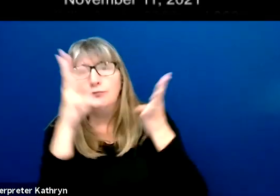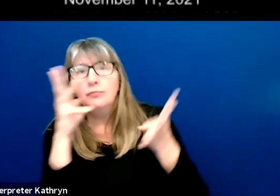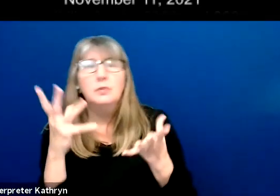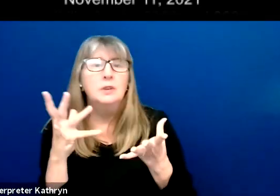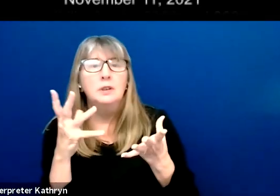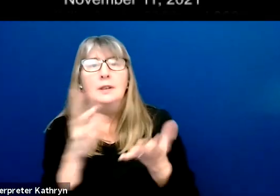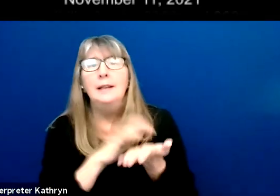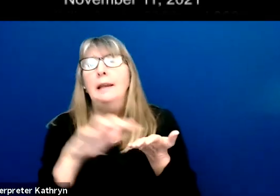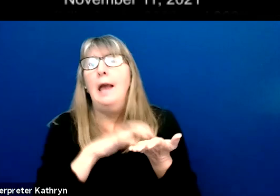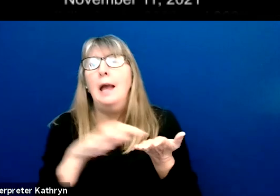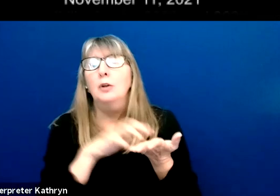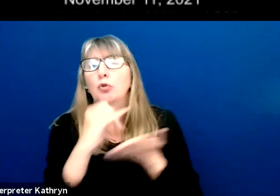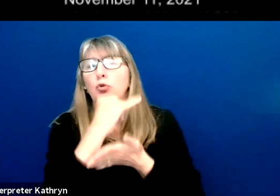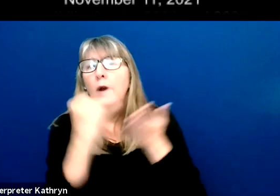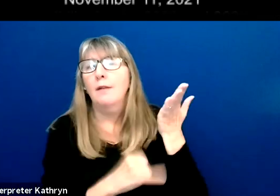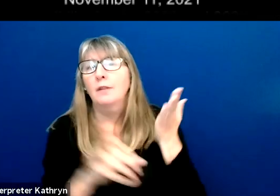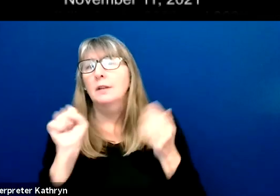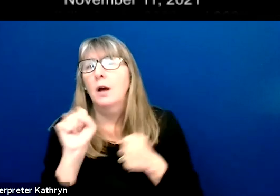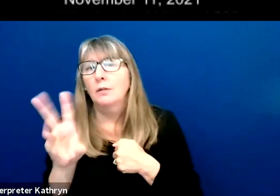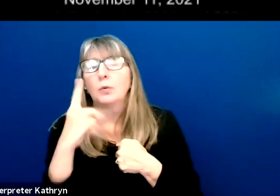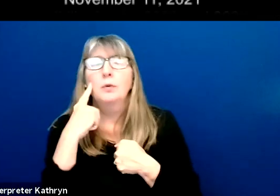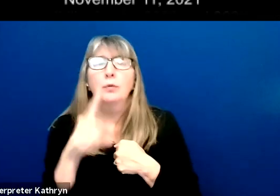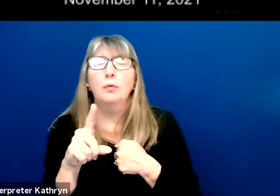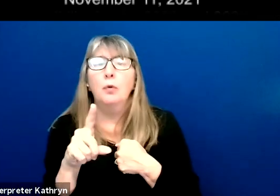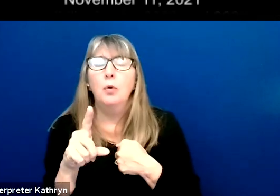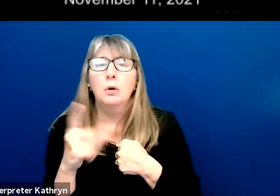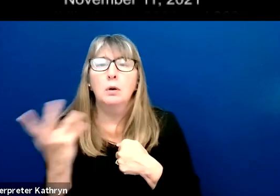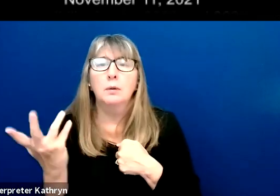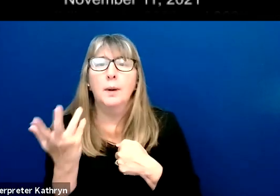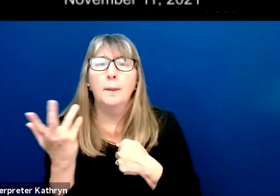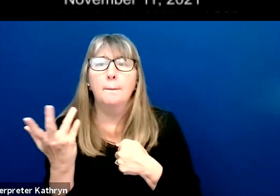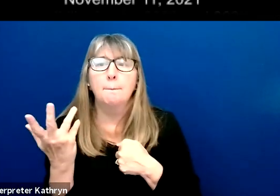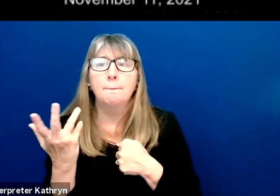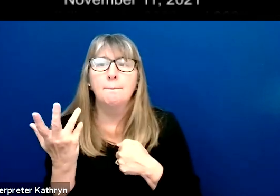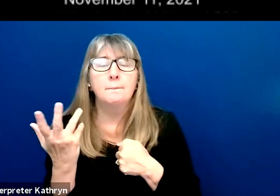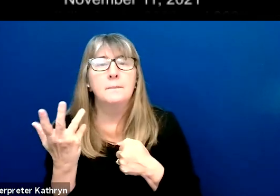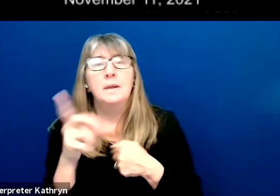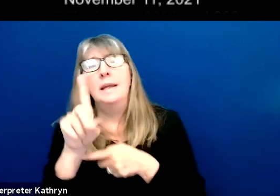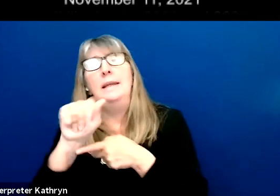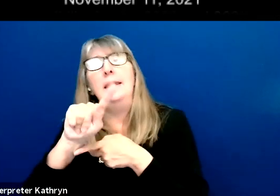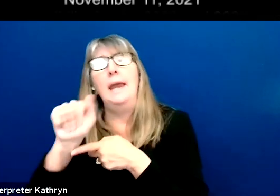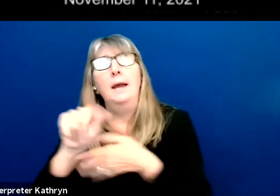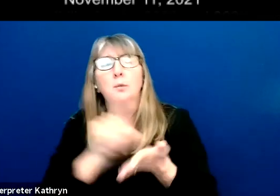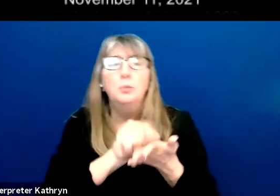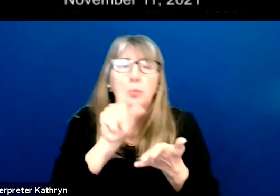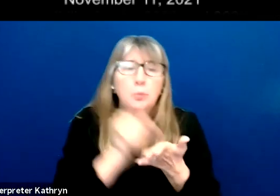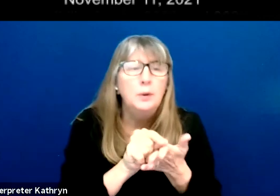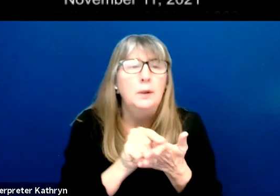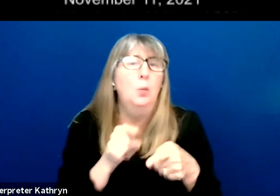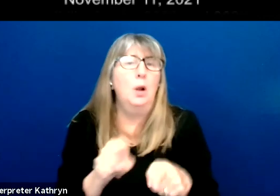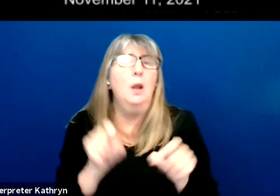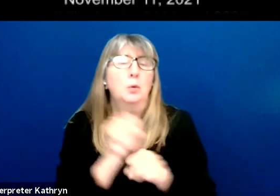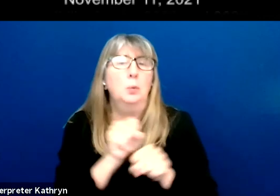tactile graphics software that would let me print out my data when I was working at